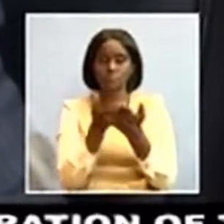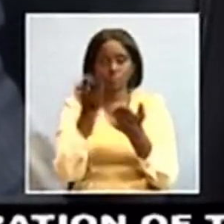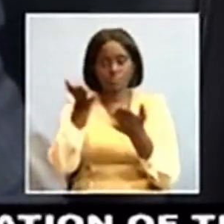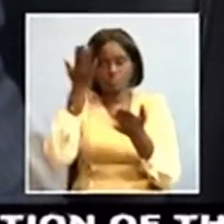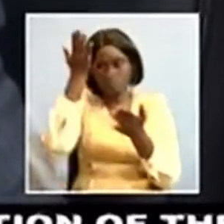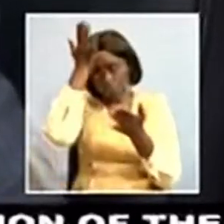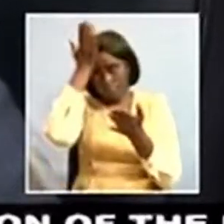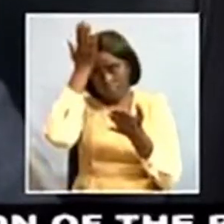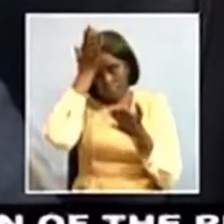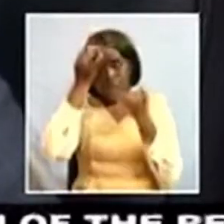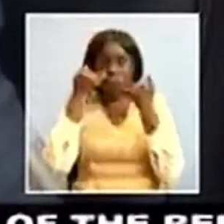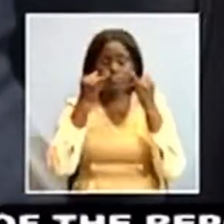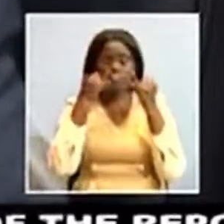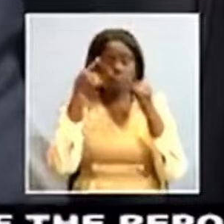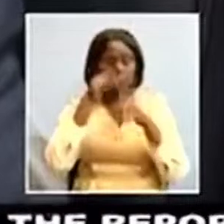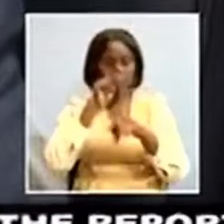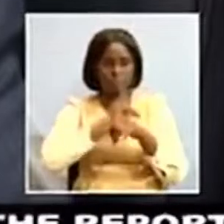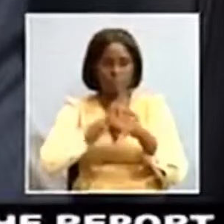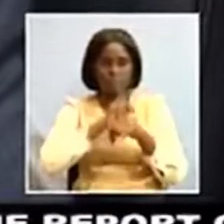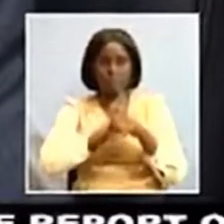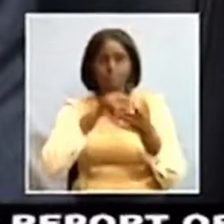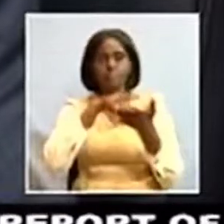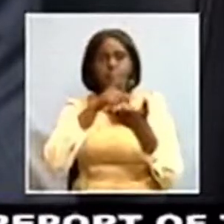updated data for NAPSA returns.